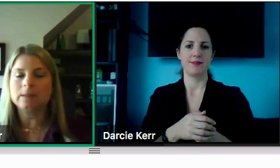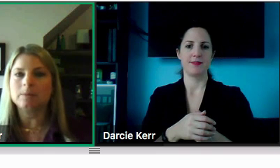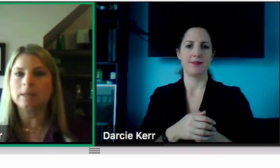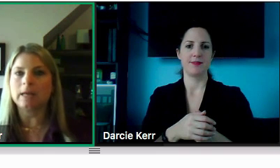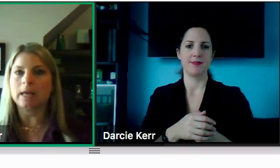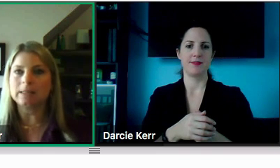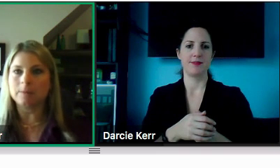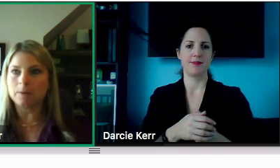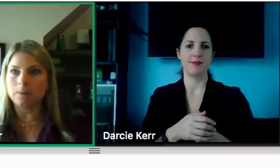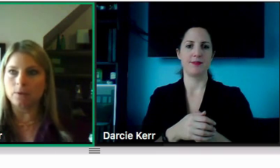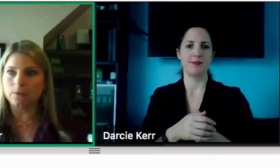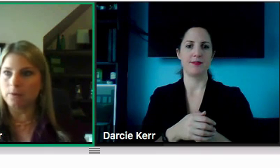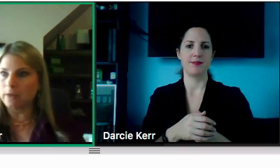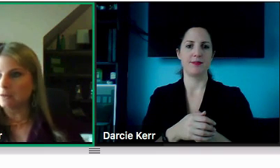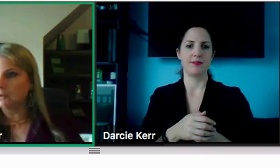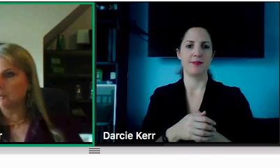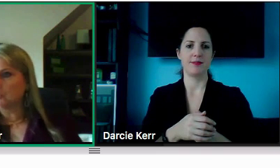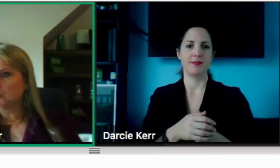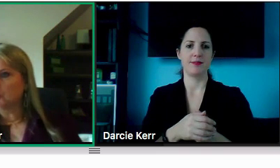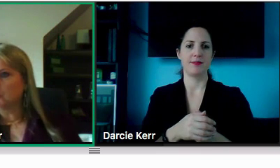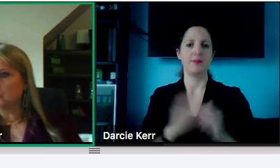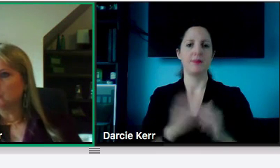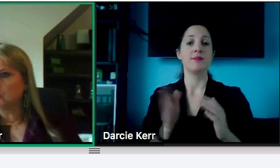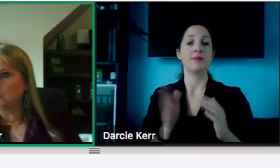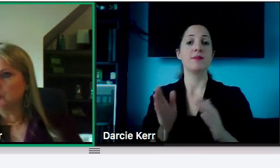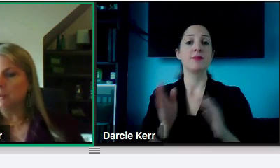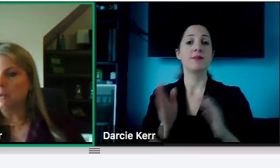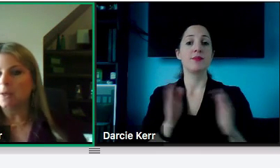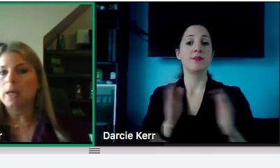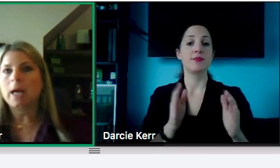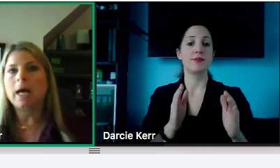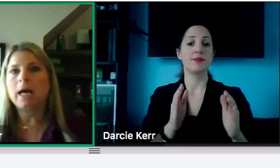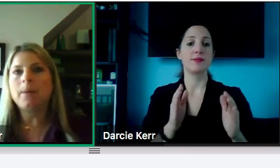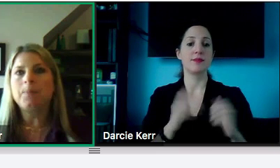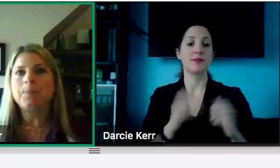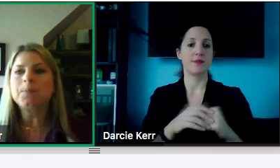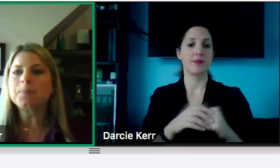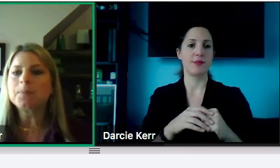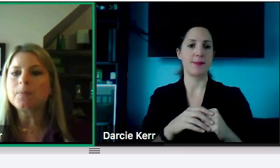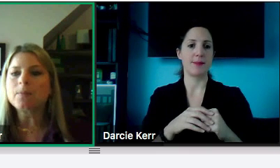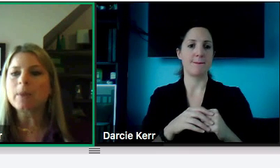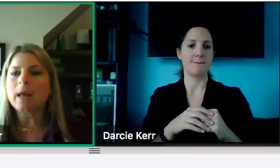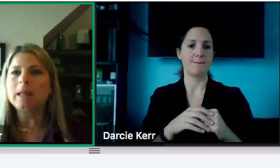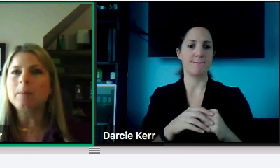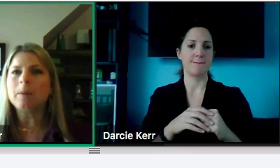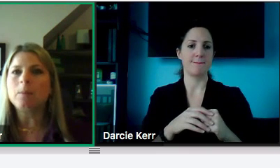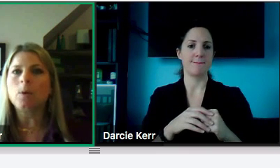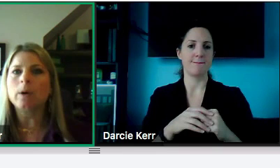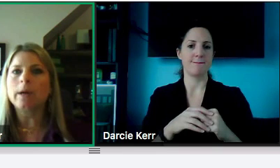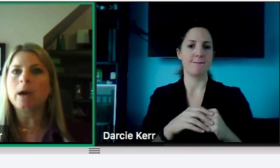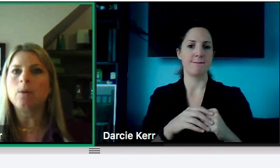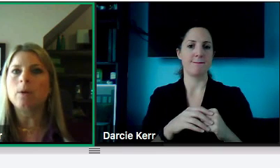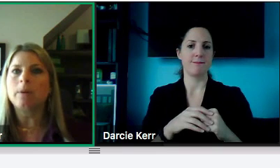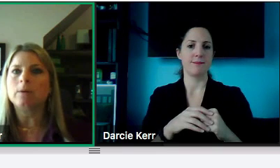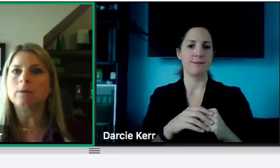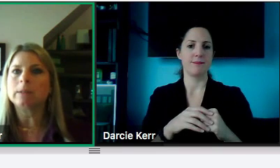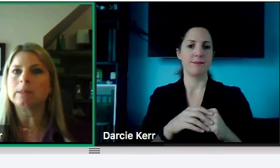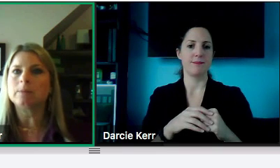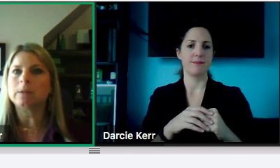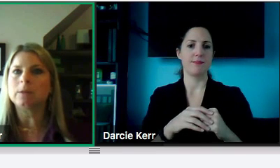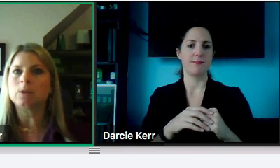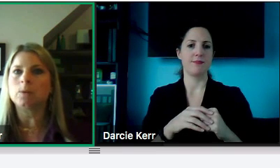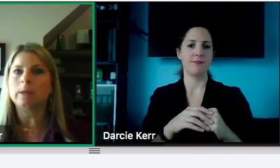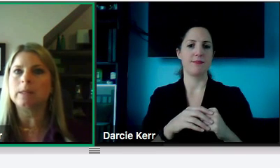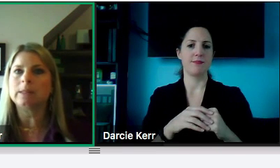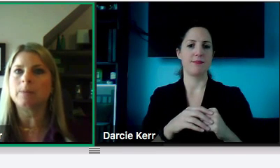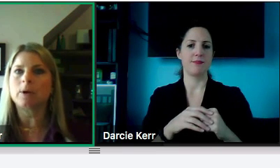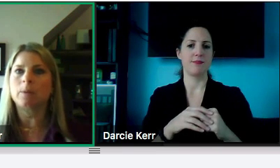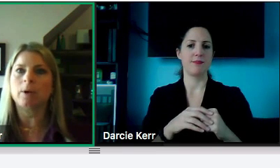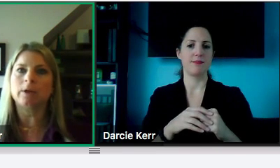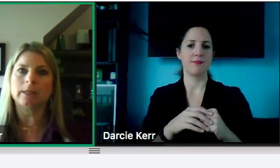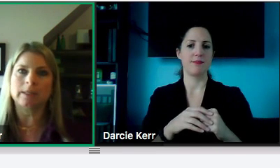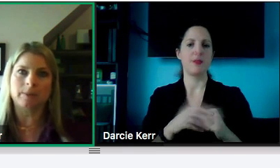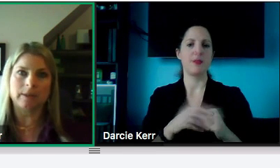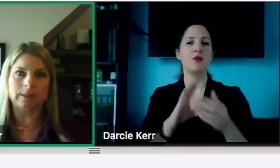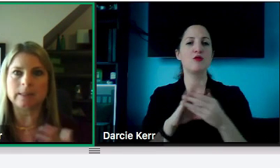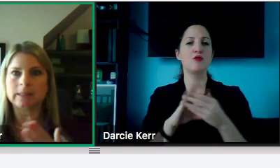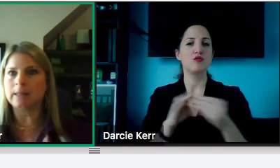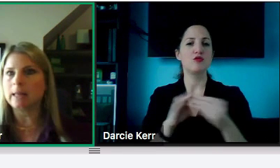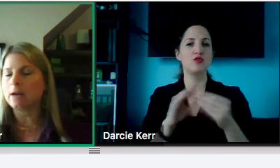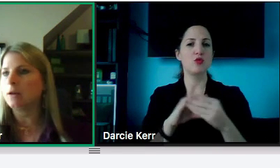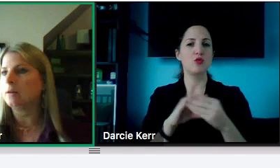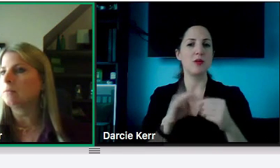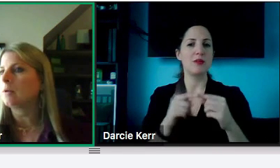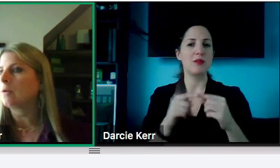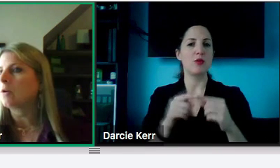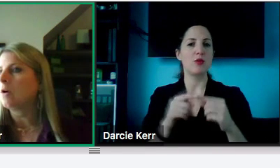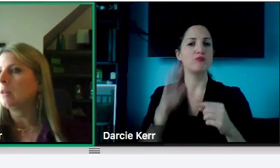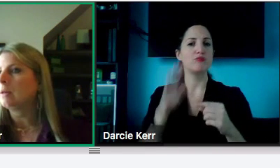So this is really nice. I'm going to move into a little bit more now about some stories about our